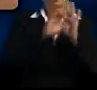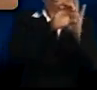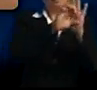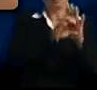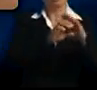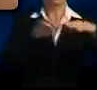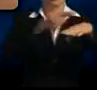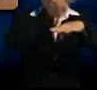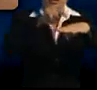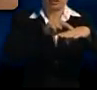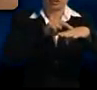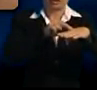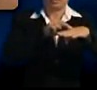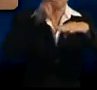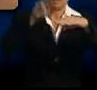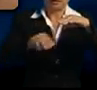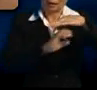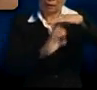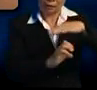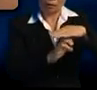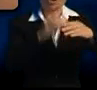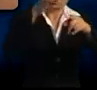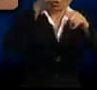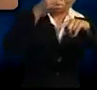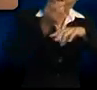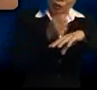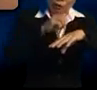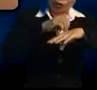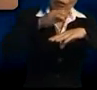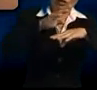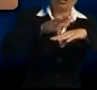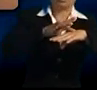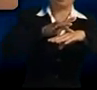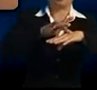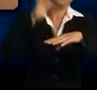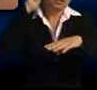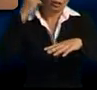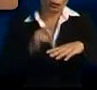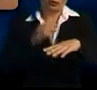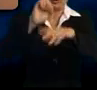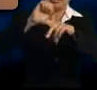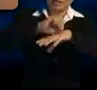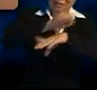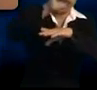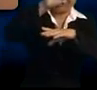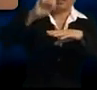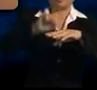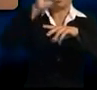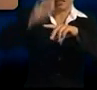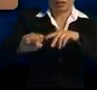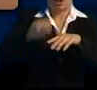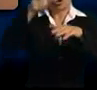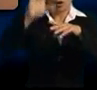Examples of natural mineral elements are gold, silver, copper, lead,